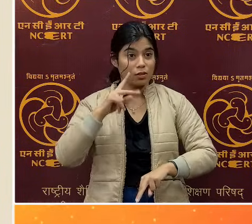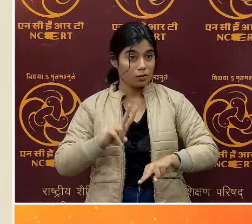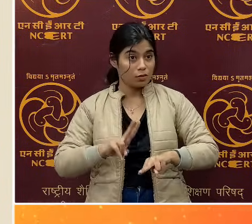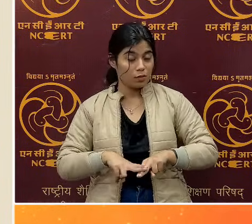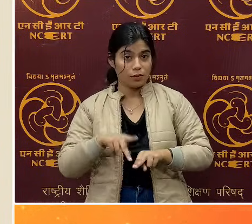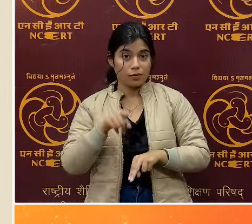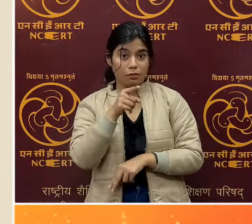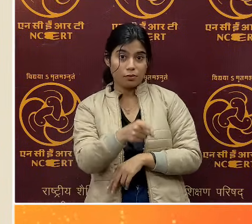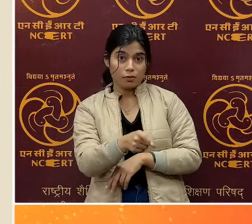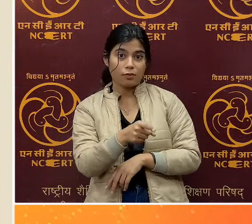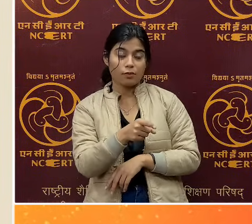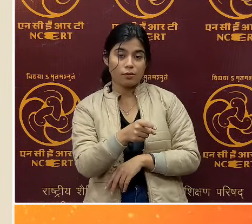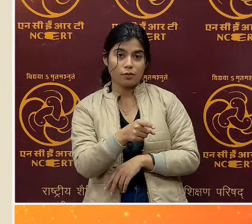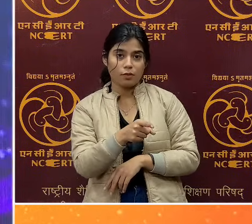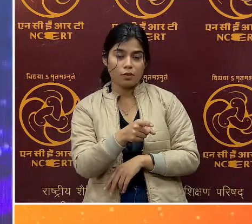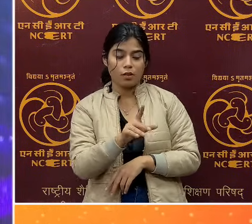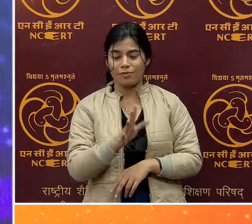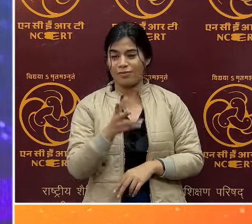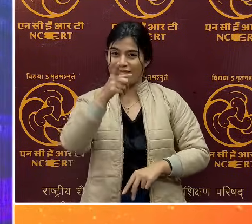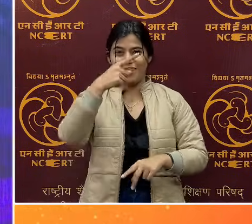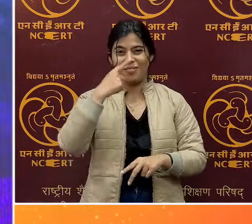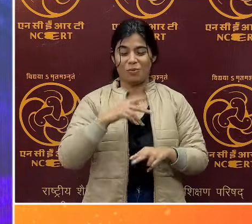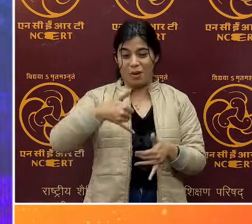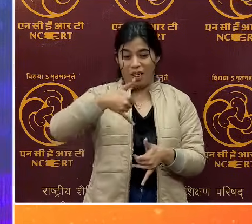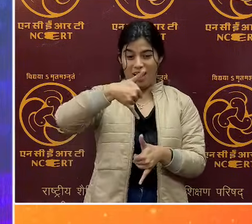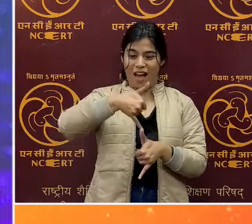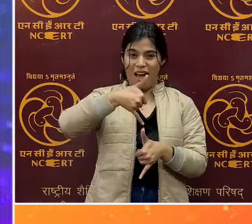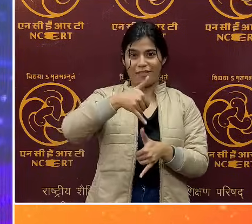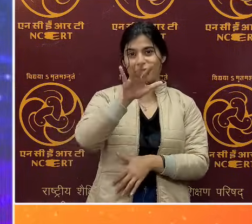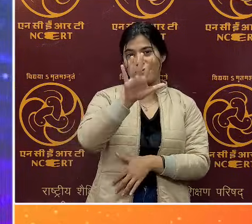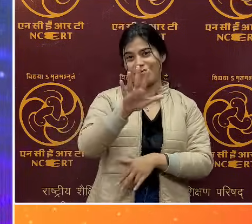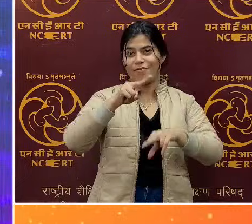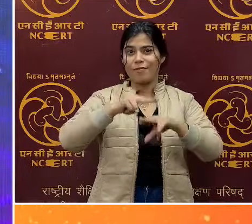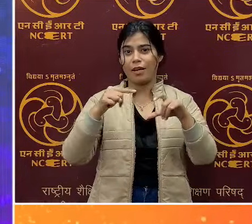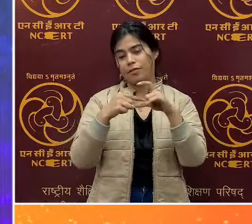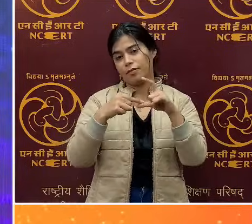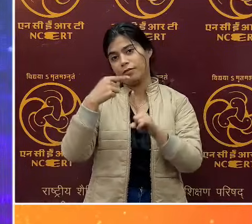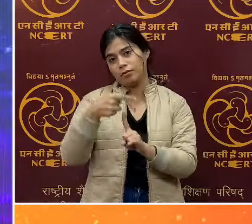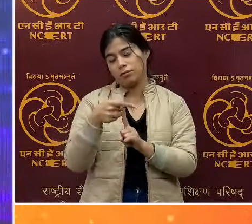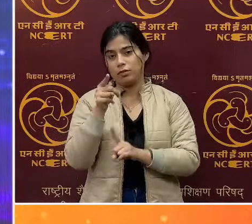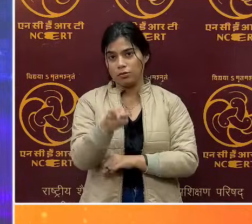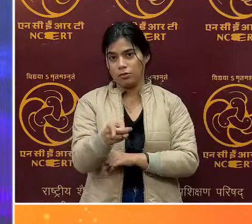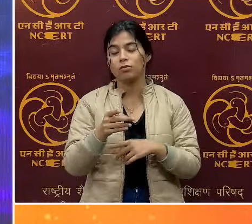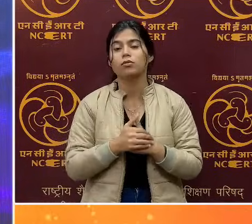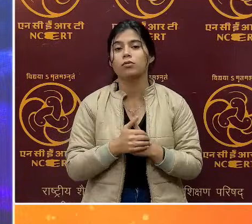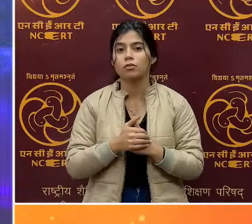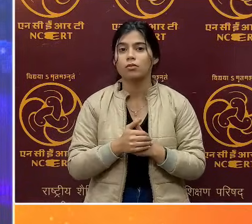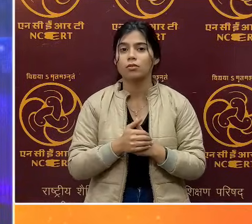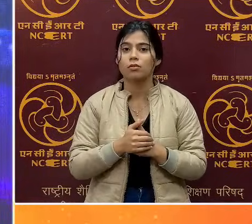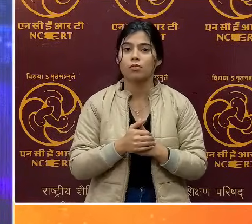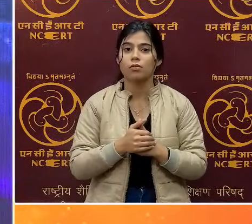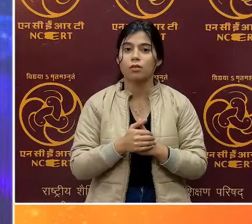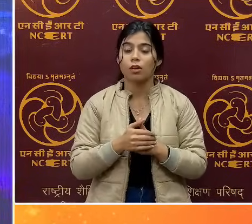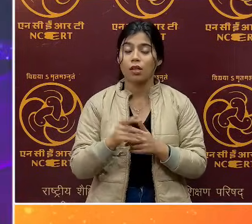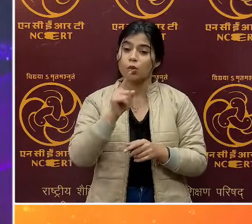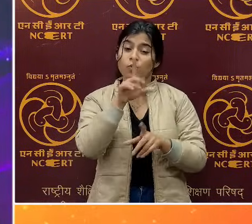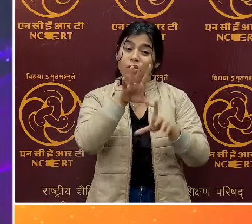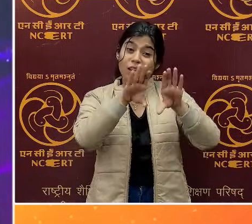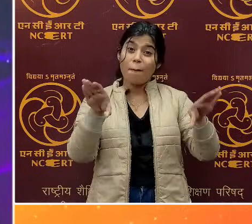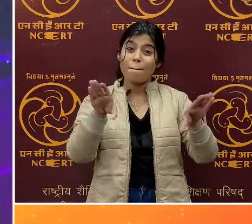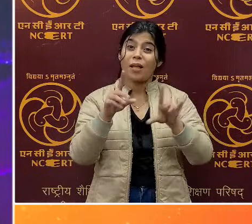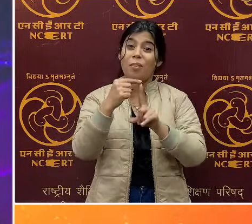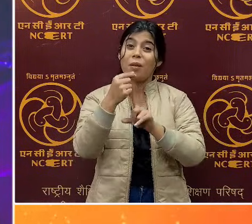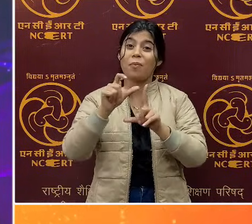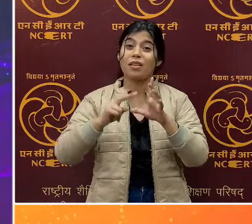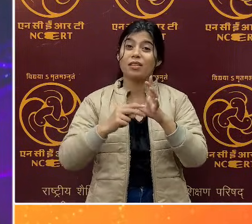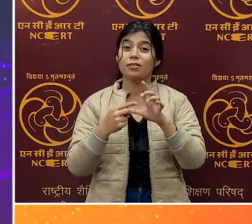are 5 feet tall, so your image will also be 5 feet tall until unless it is plane mirror. right?